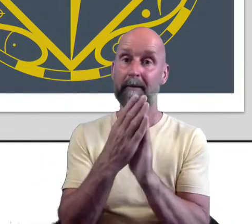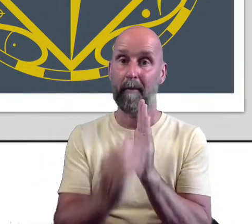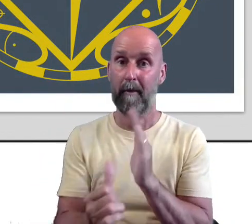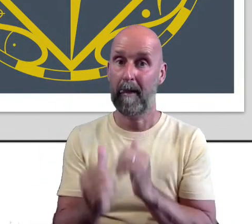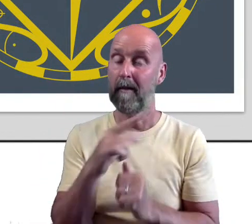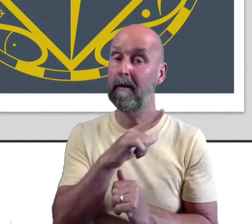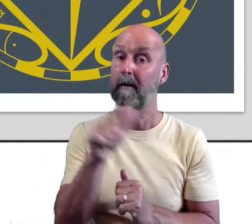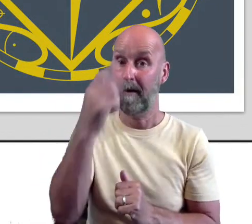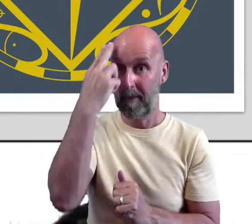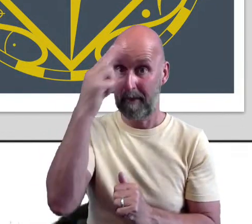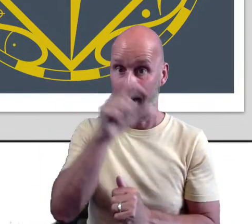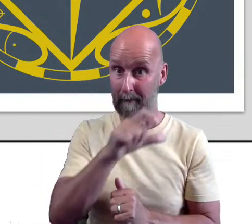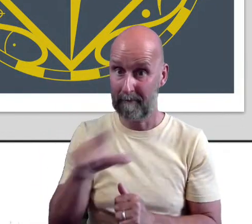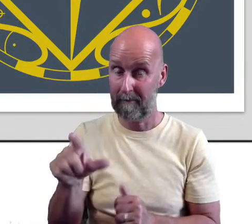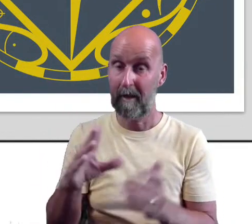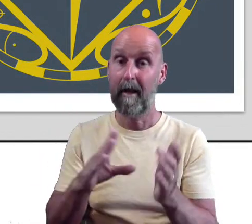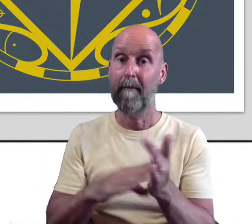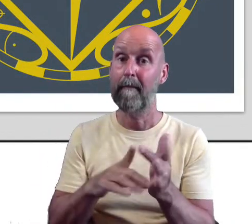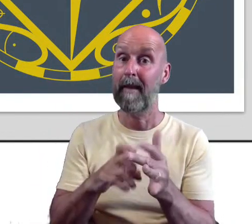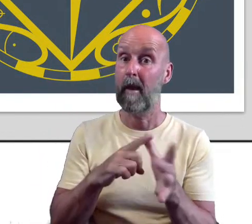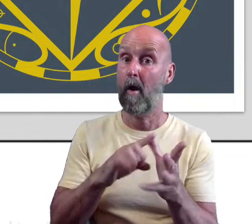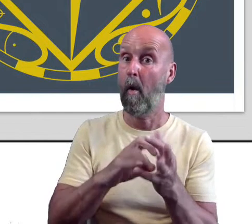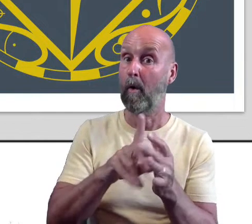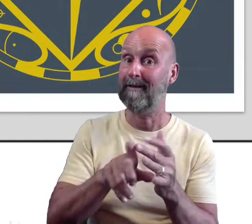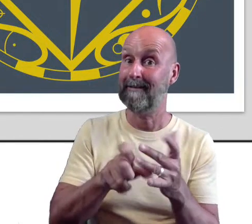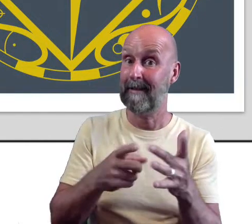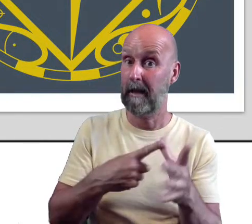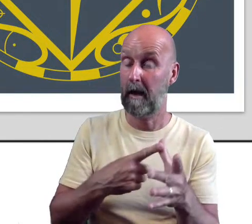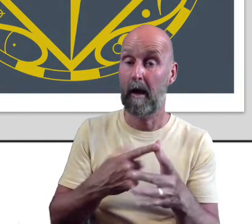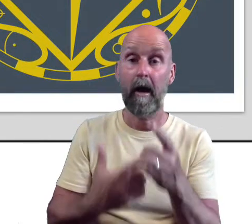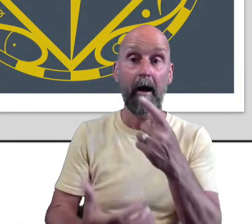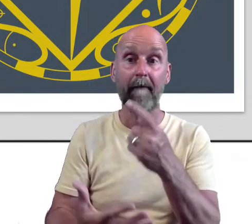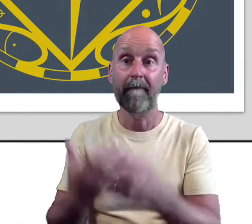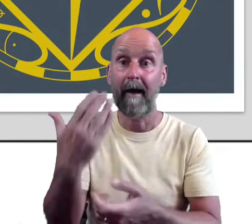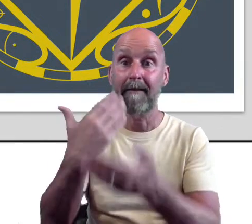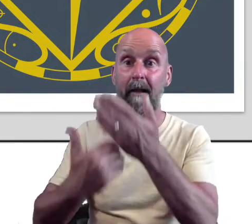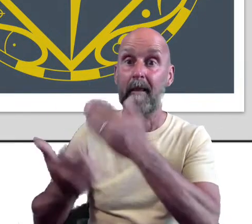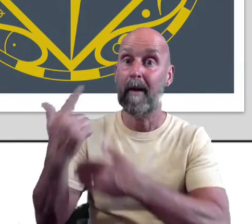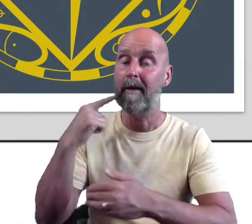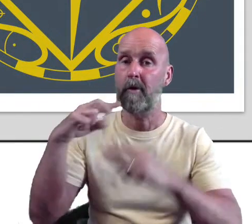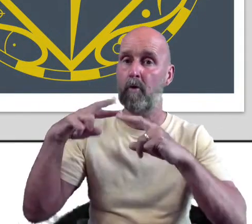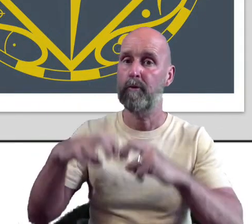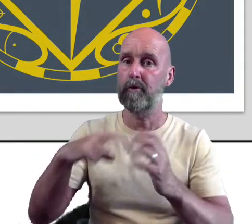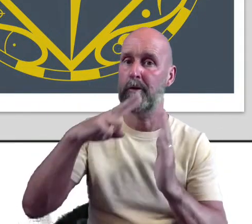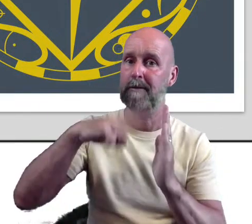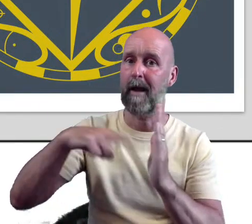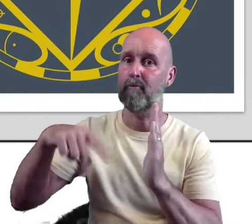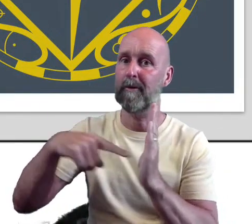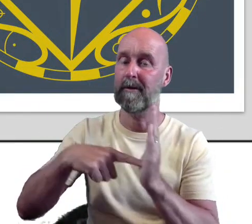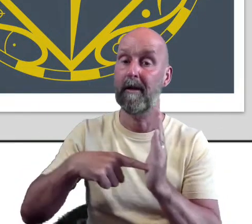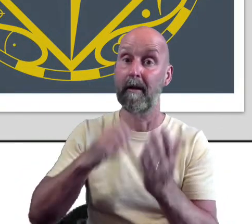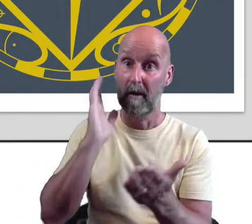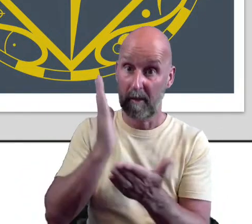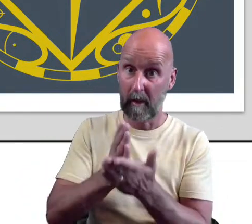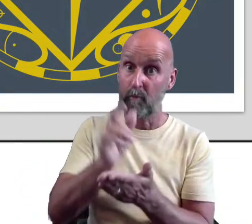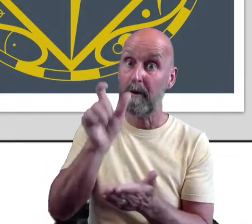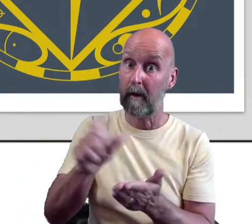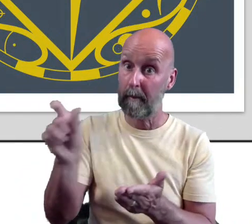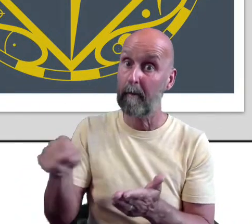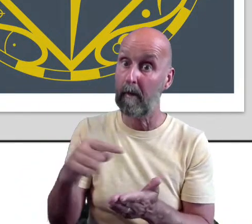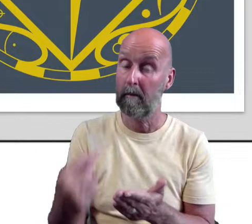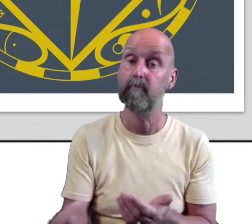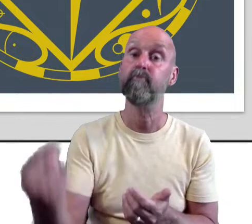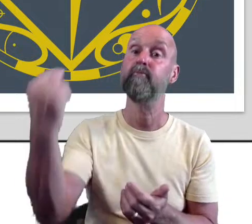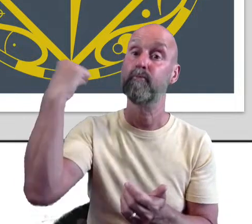people that Mia Augustina finds in the past and tells you about through her research diaries, they're all based on real people that existed throughout